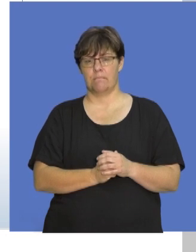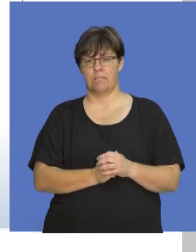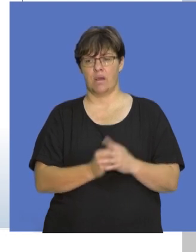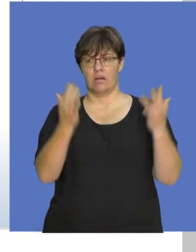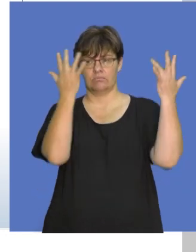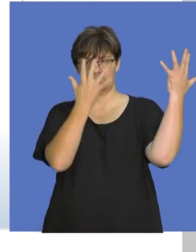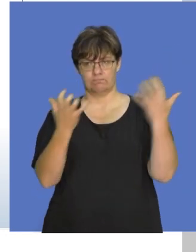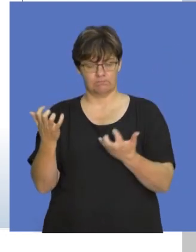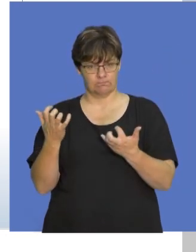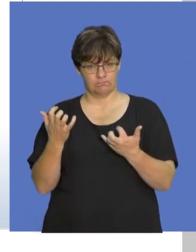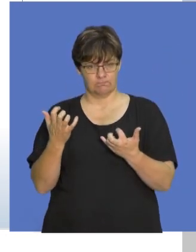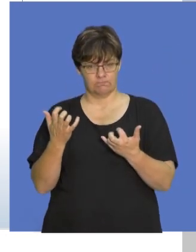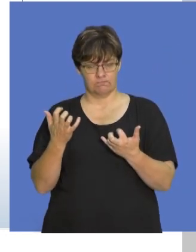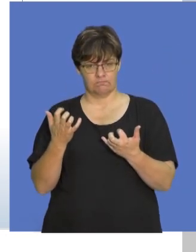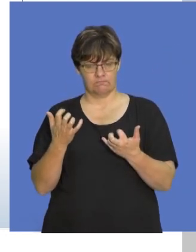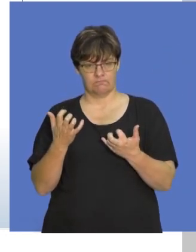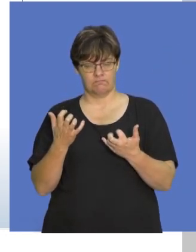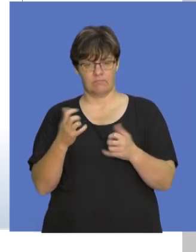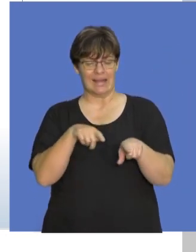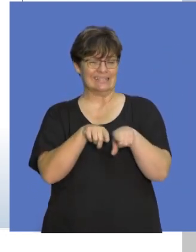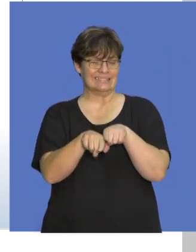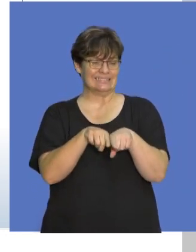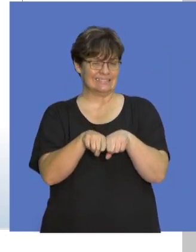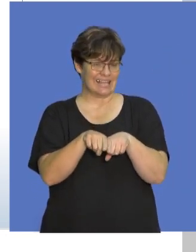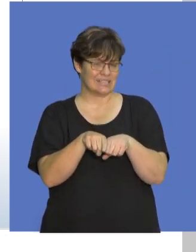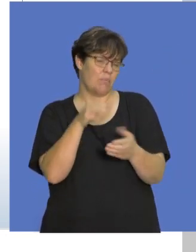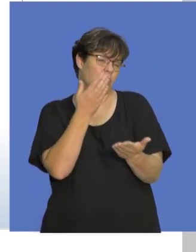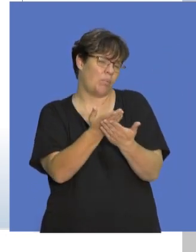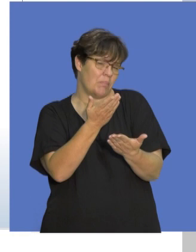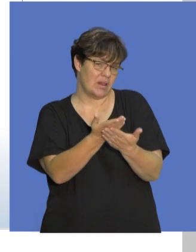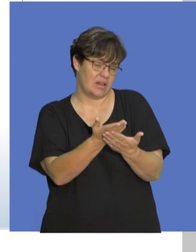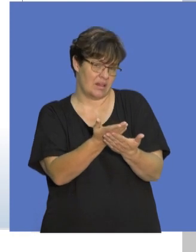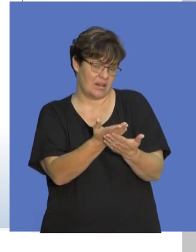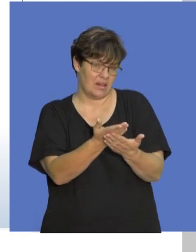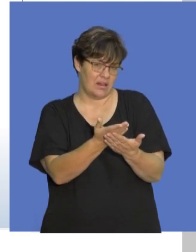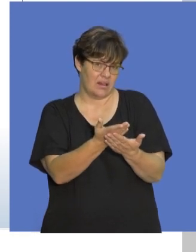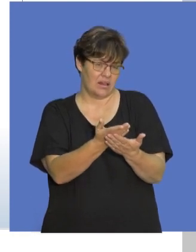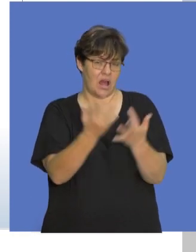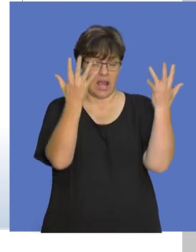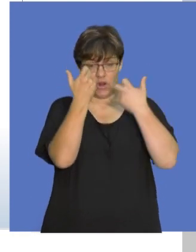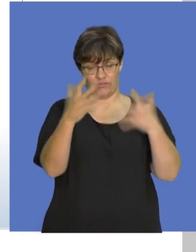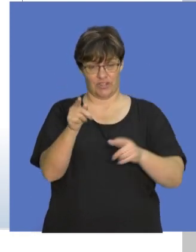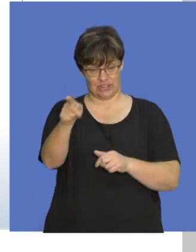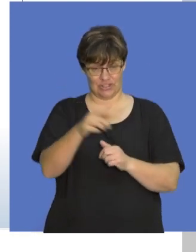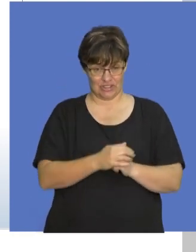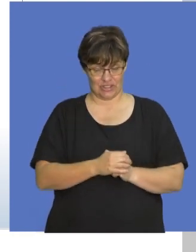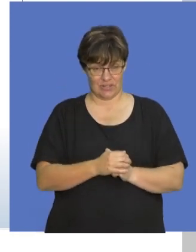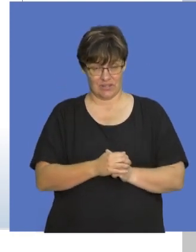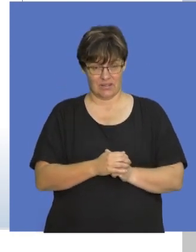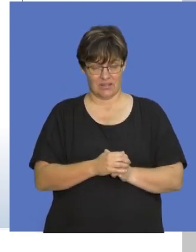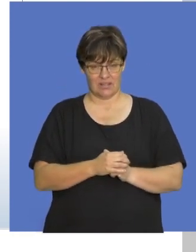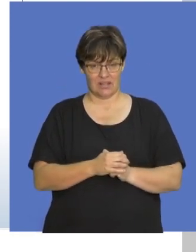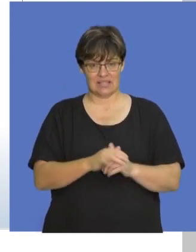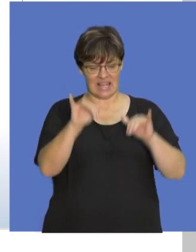to calculate the experimental probability has already been calculated for